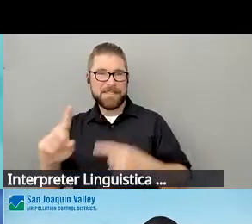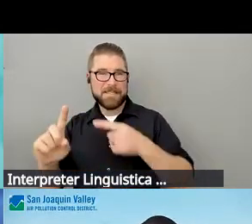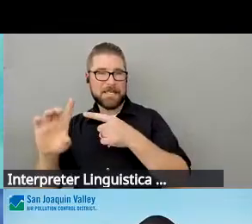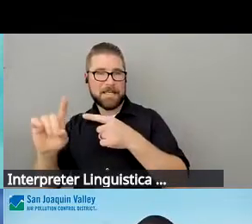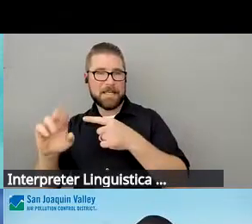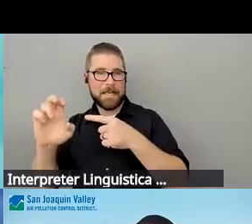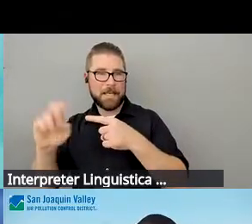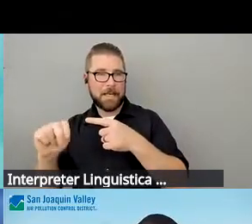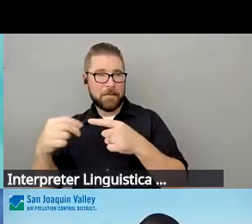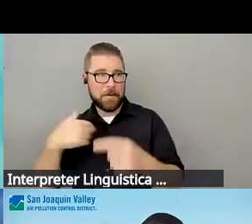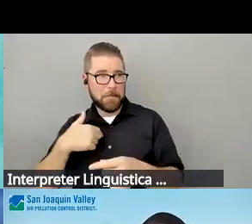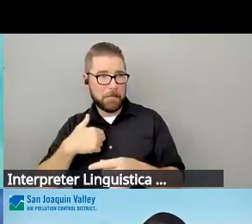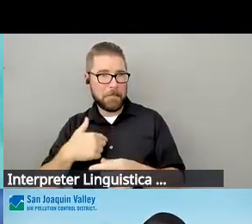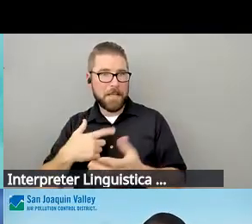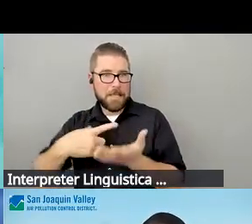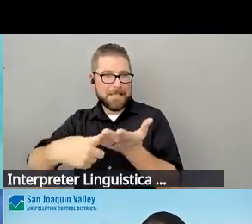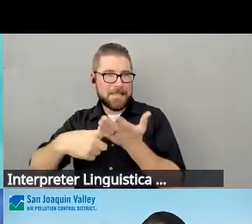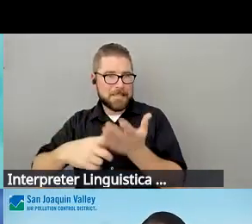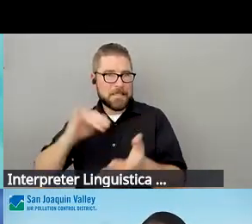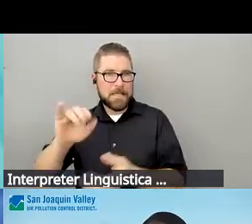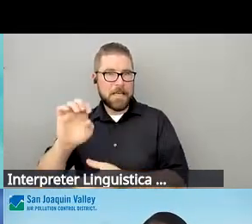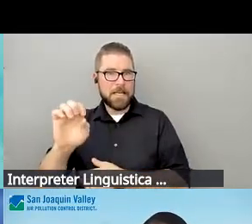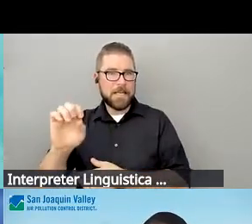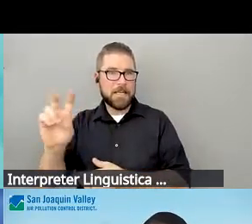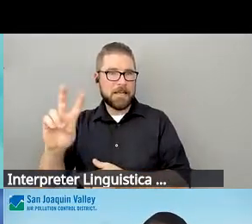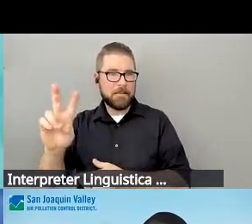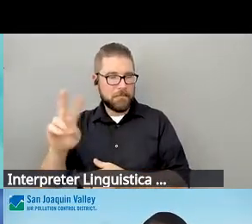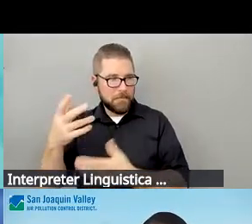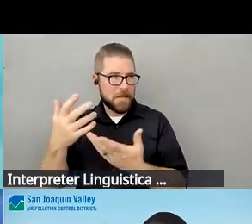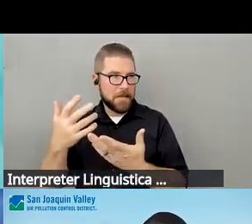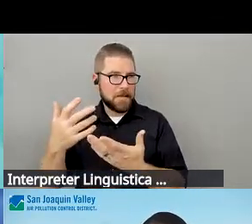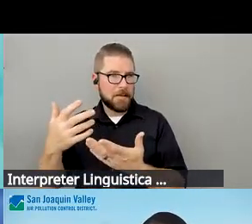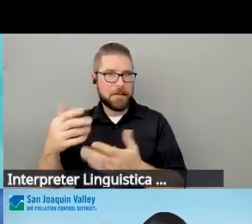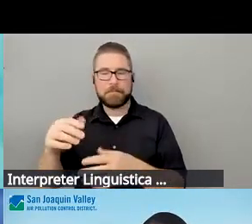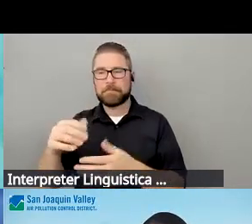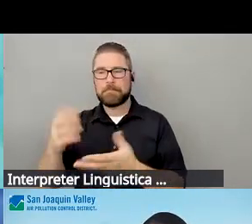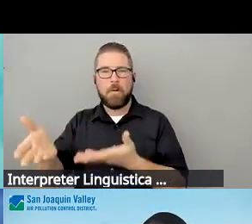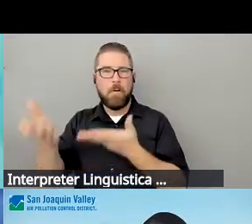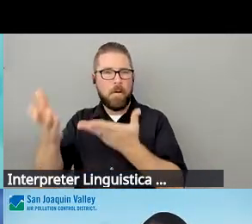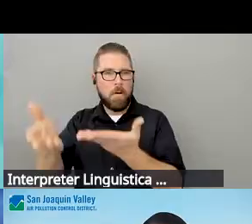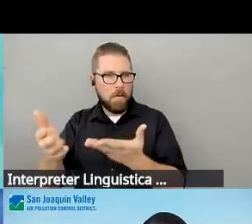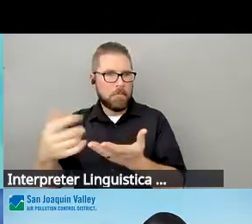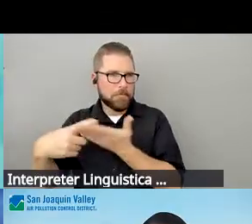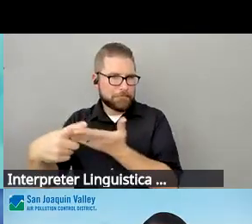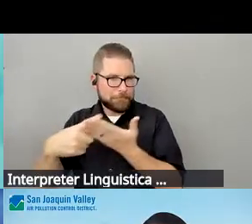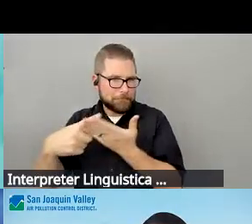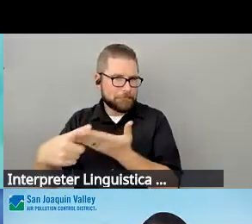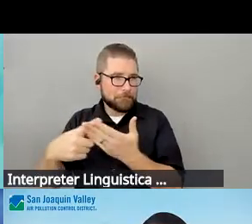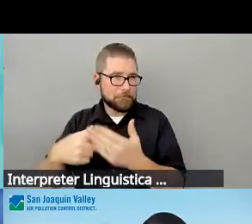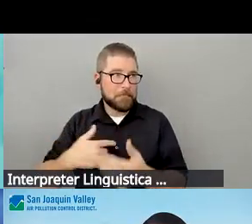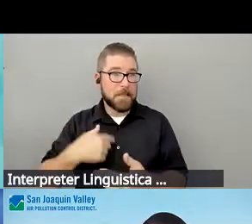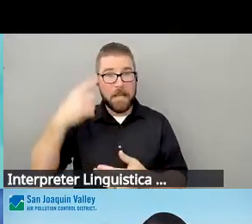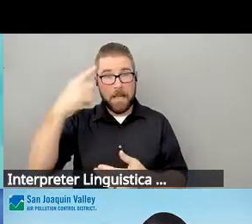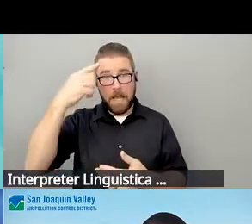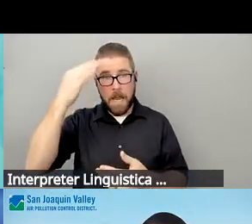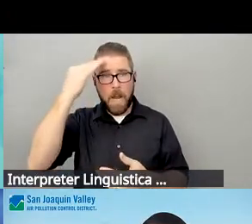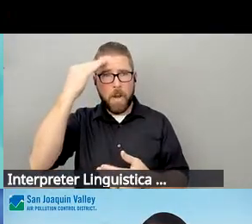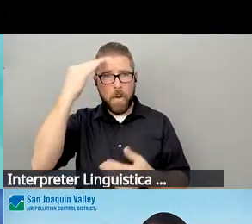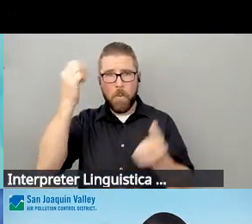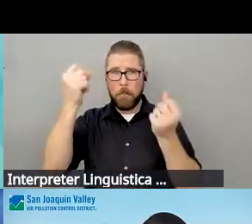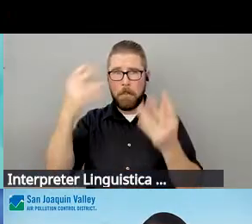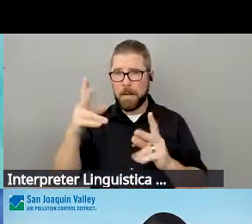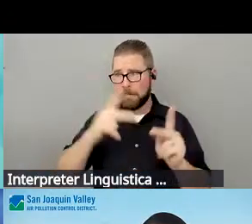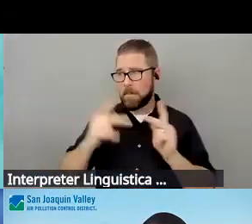measure today and just what opportunities there are. As I think a lot of folks are aware because there was a really long process, and I know he's not in this meeting,